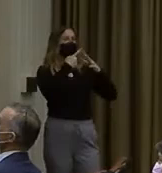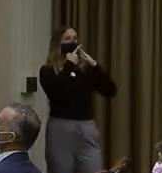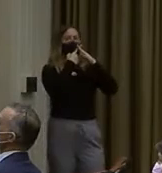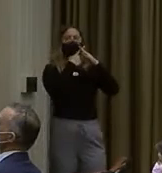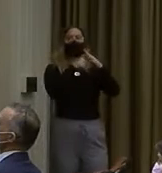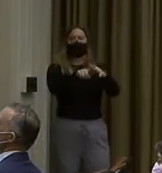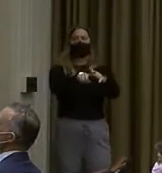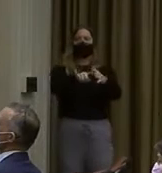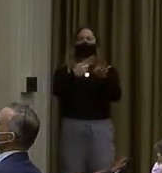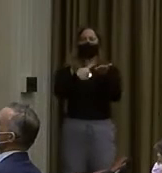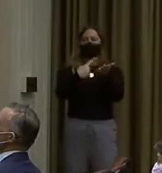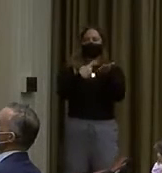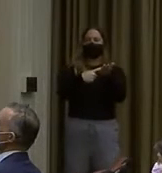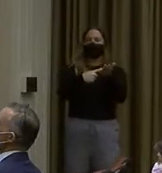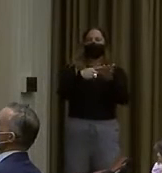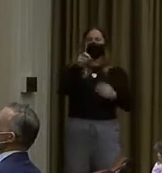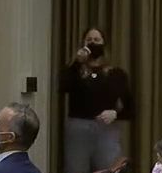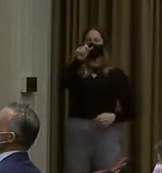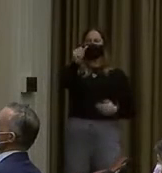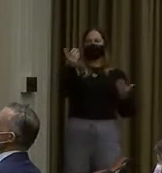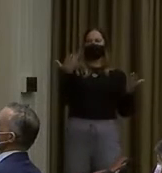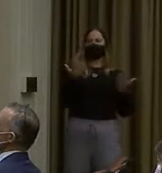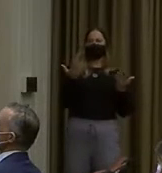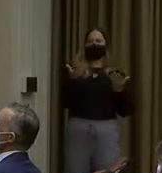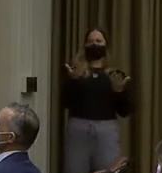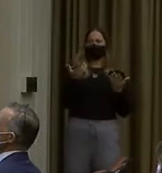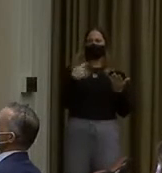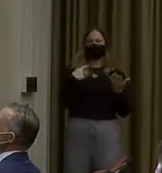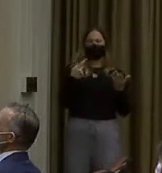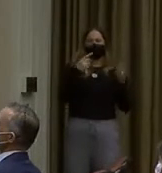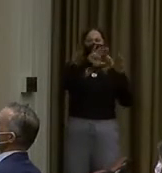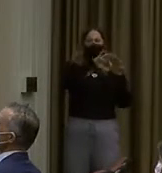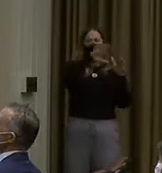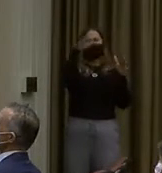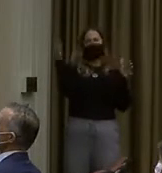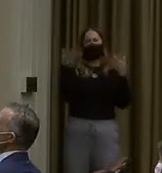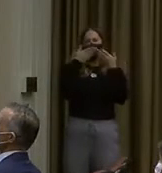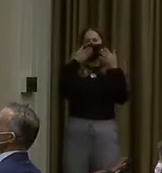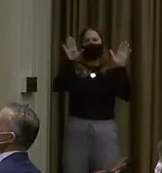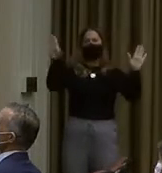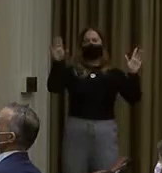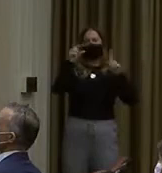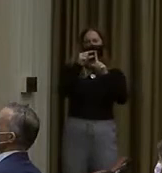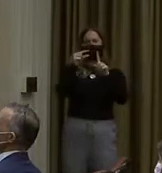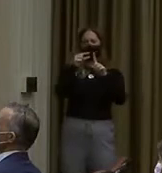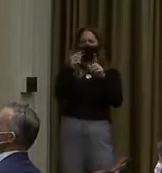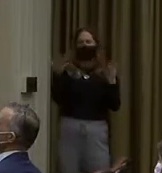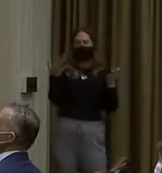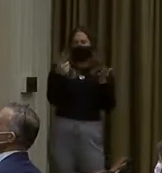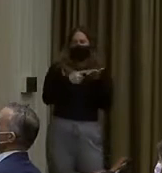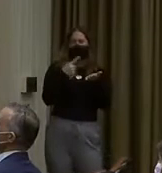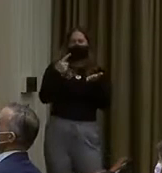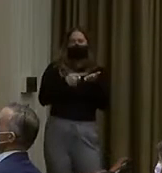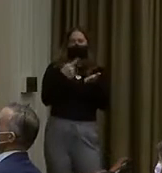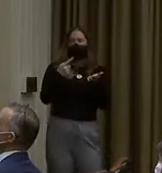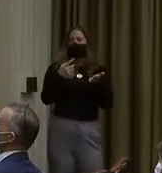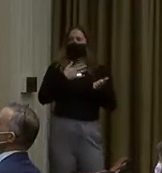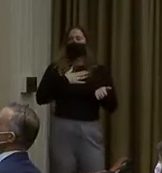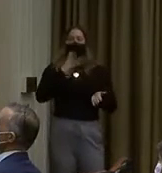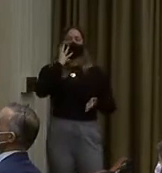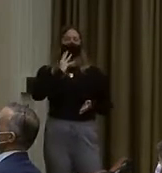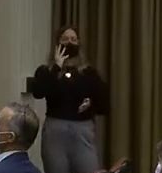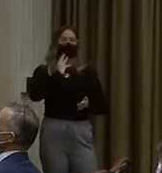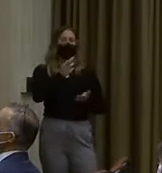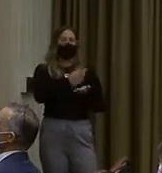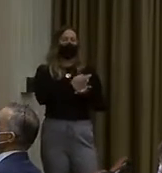is disability? And I'm going to use disability as an umbrella term here because sometimes, in my field of rehab counseling,